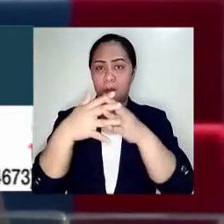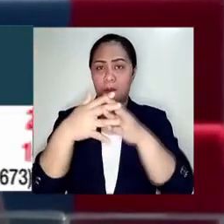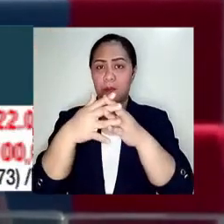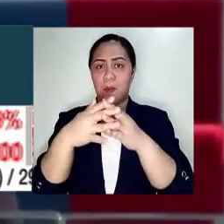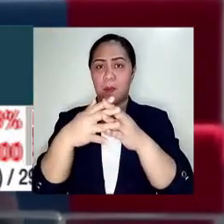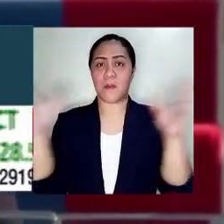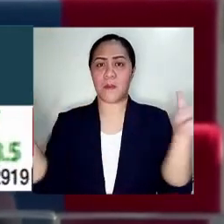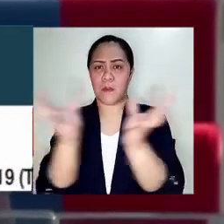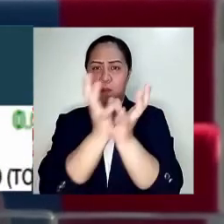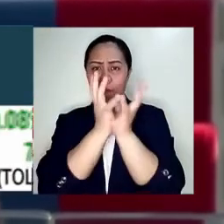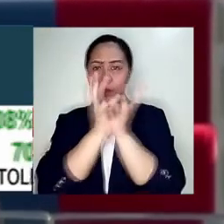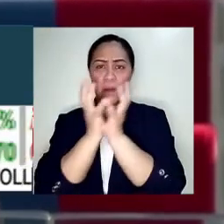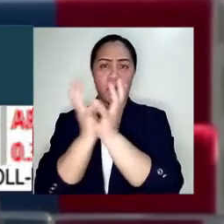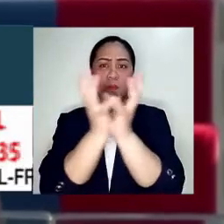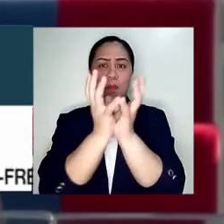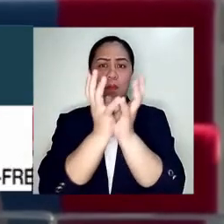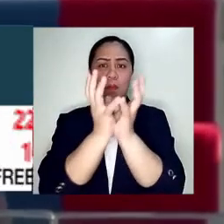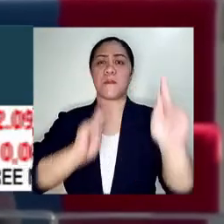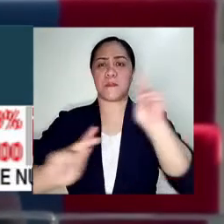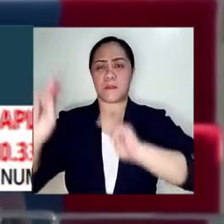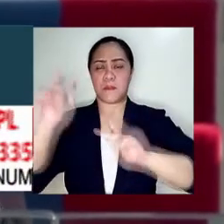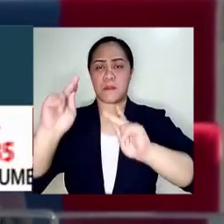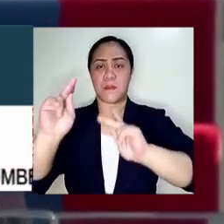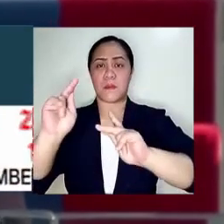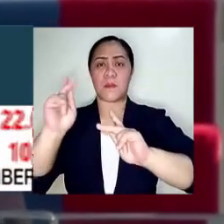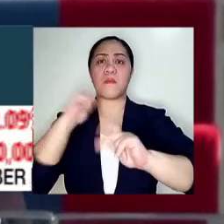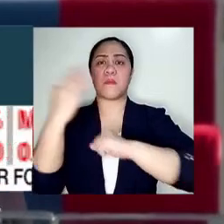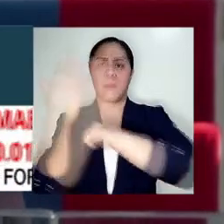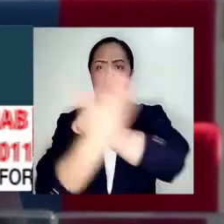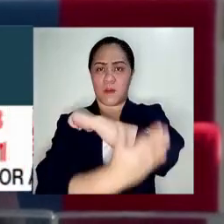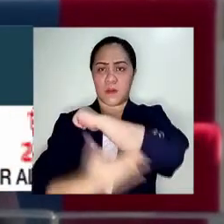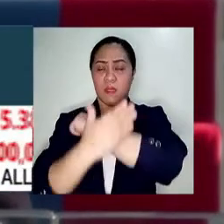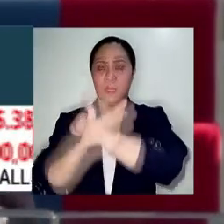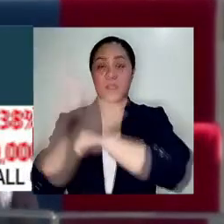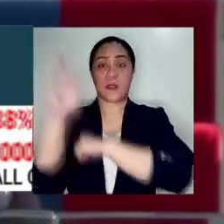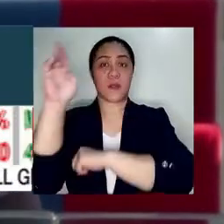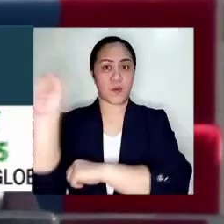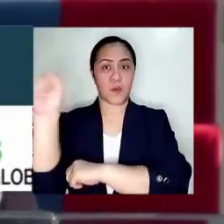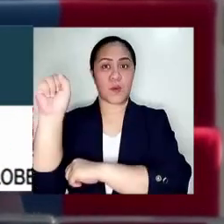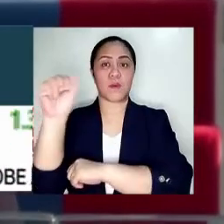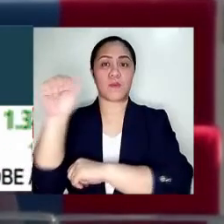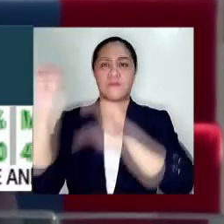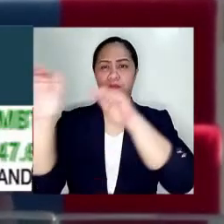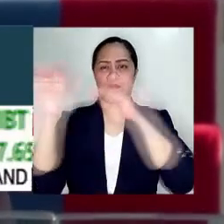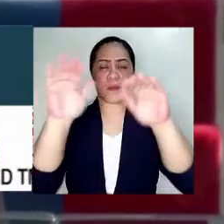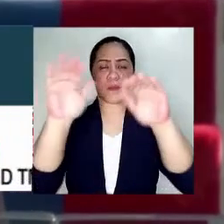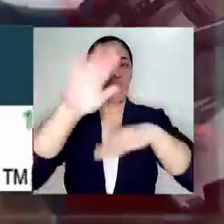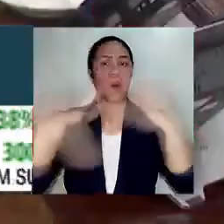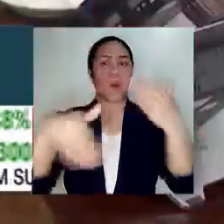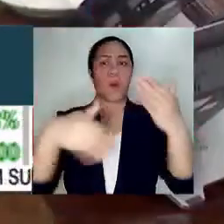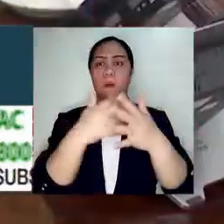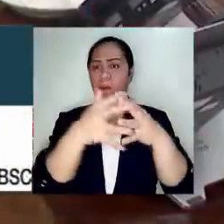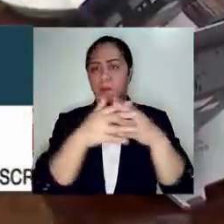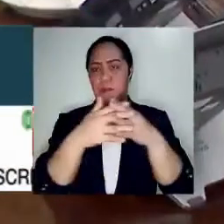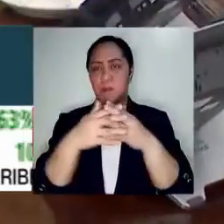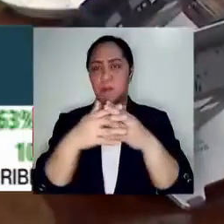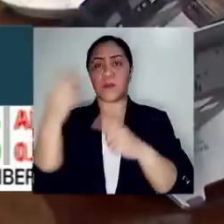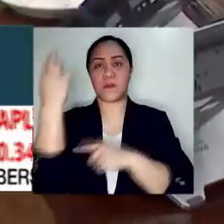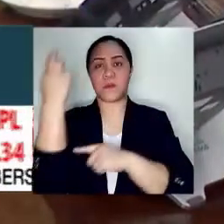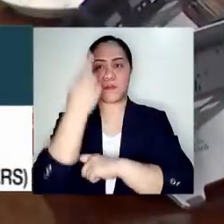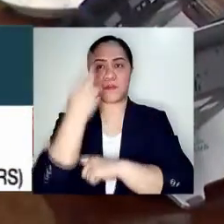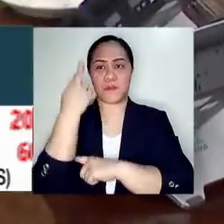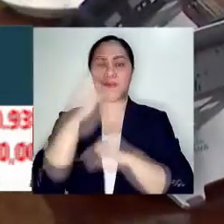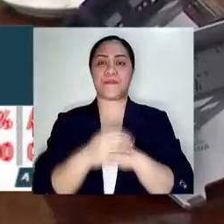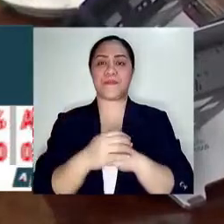people, uniting our nation. And I ask every American to join me in this cause. After the